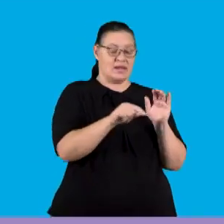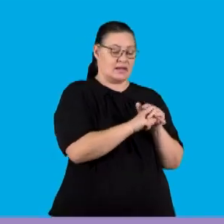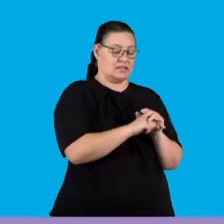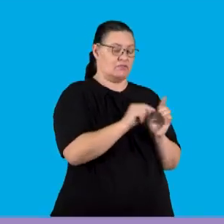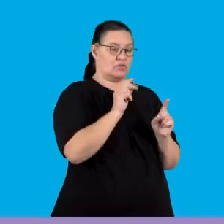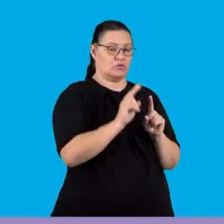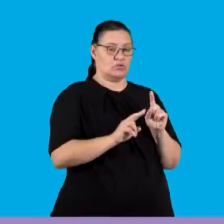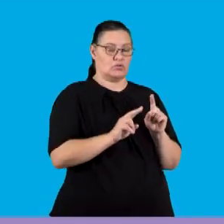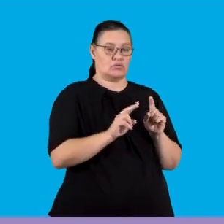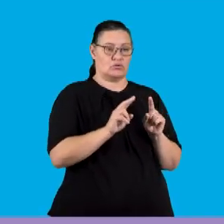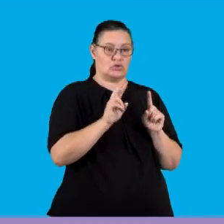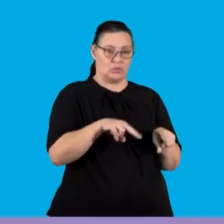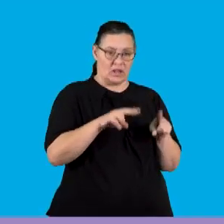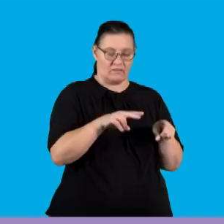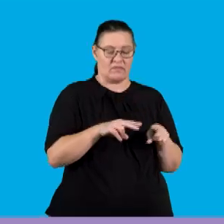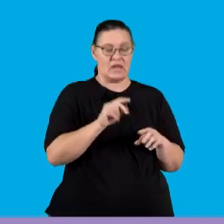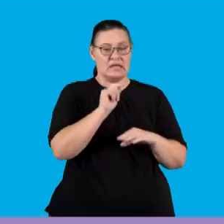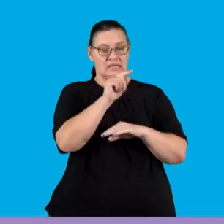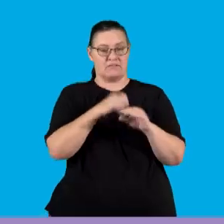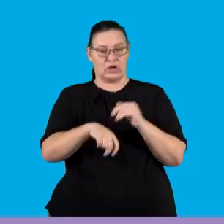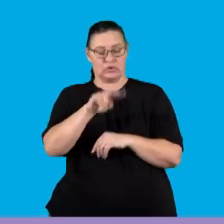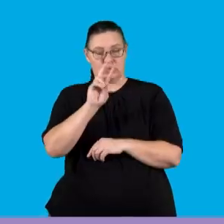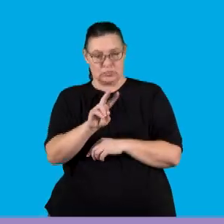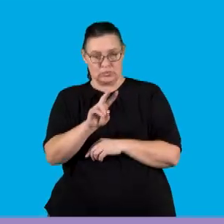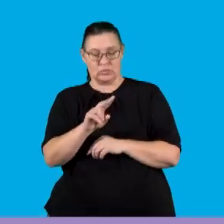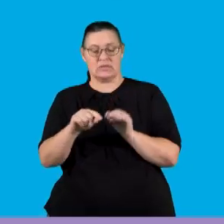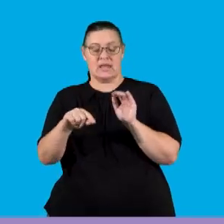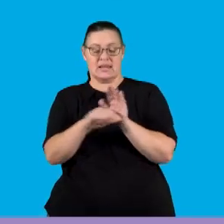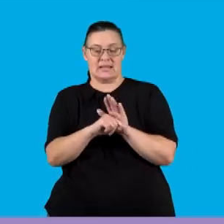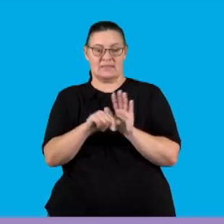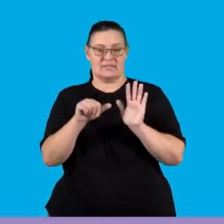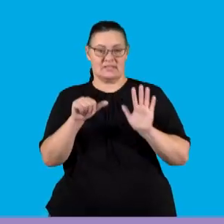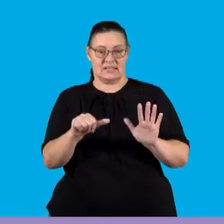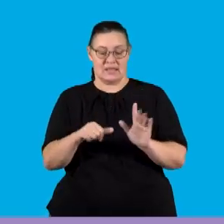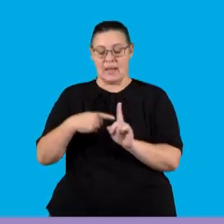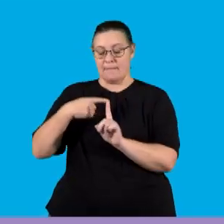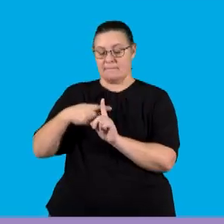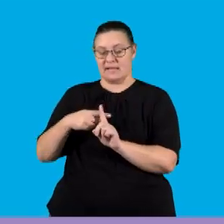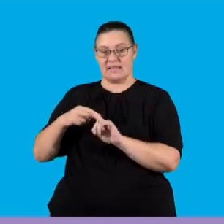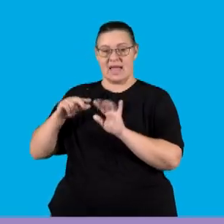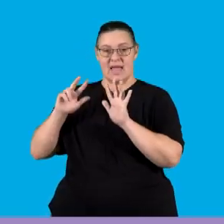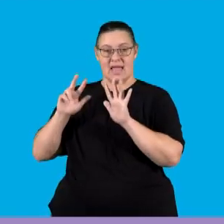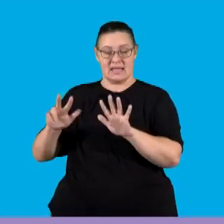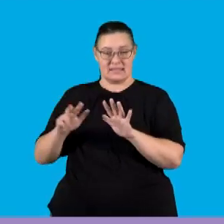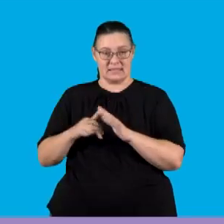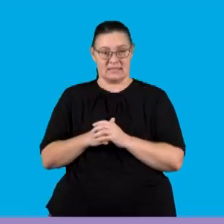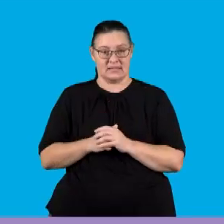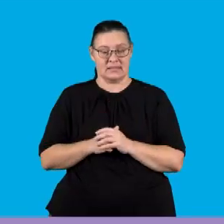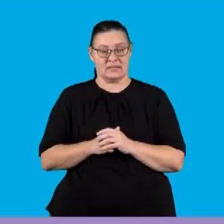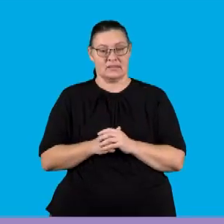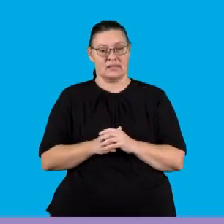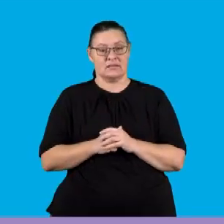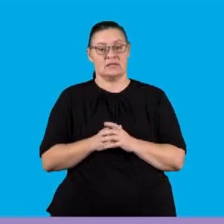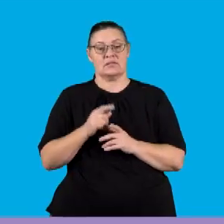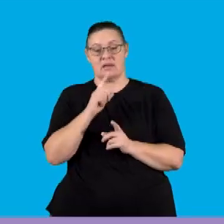-12 divided by 2, that is going to be a -6. Now from that -6, we are going to